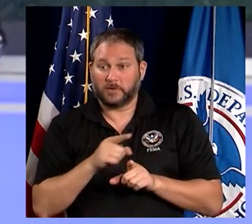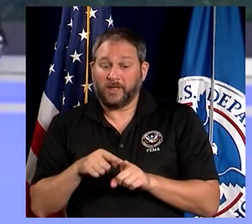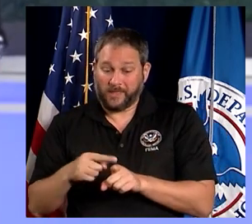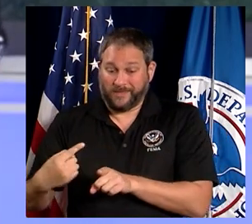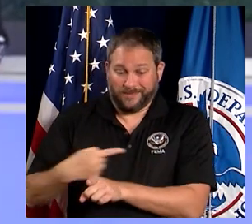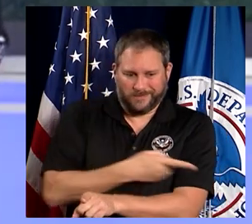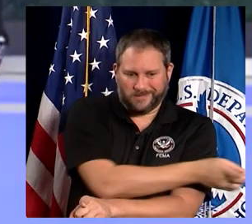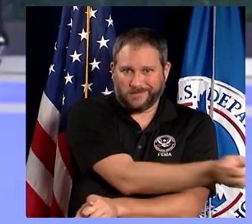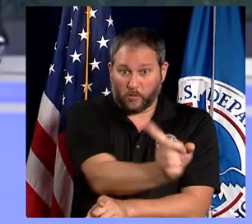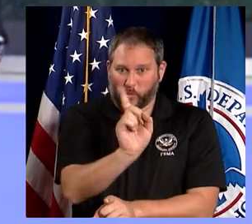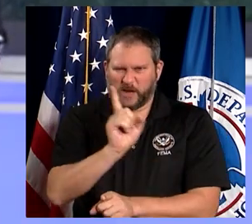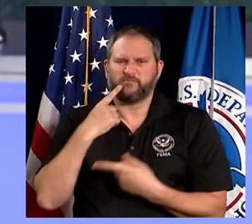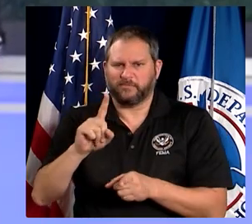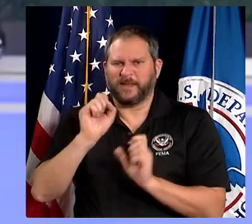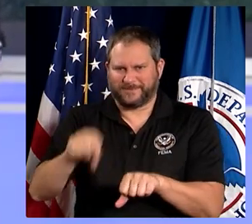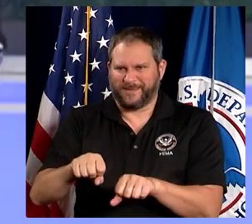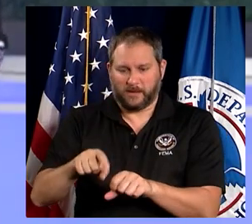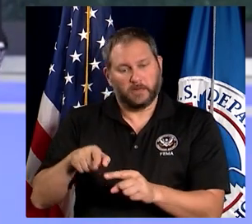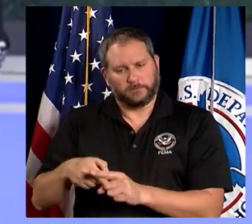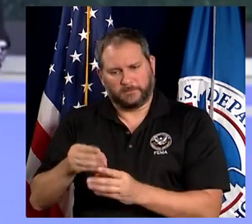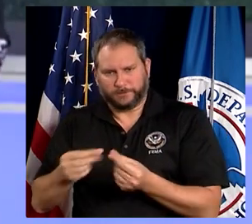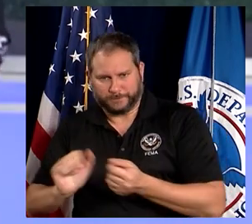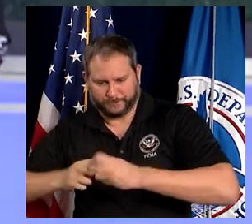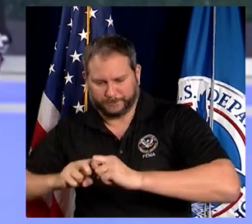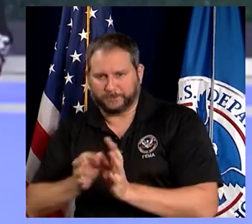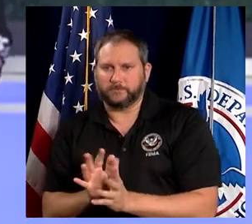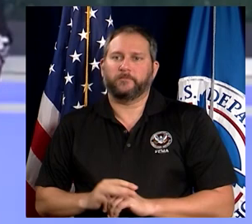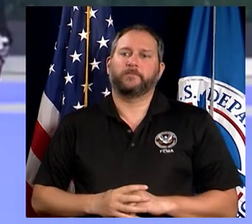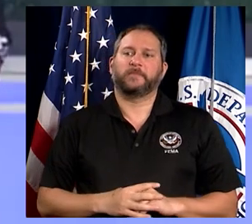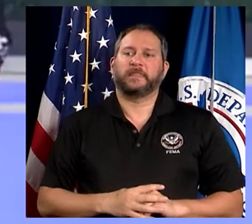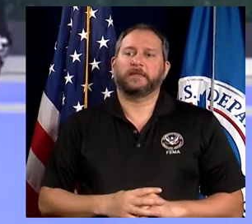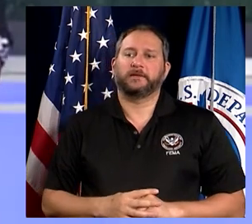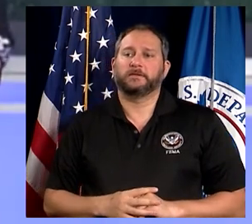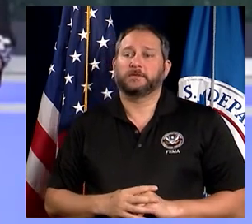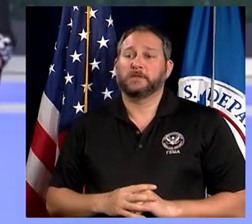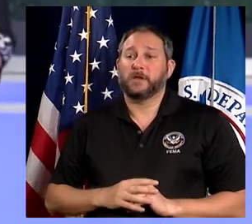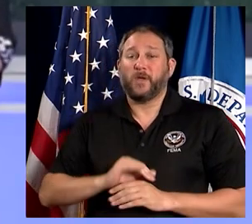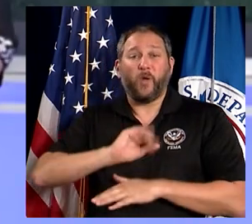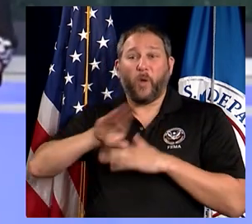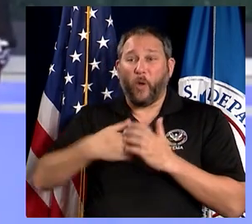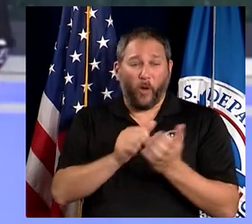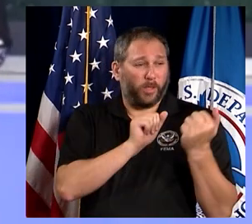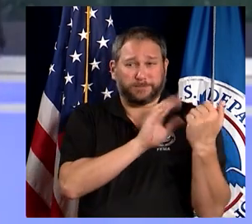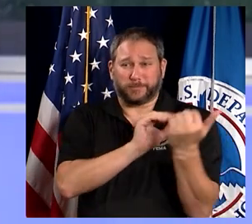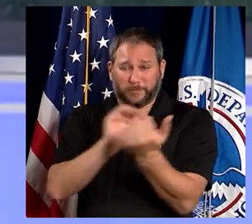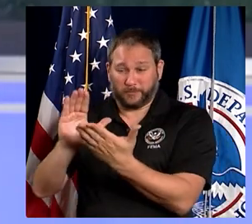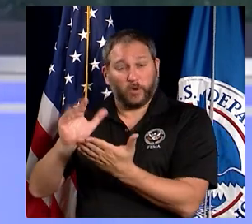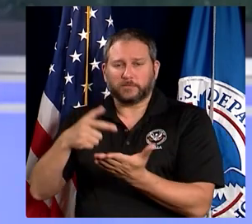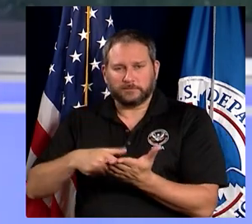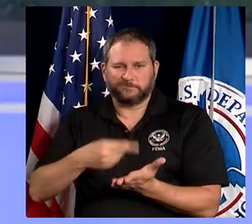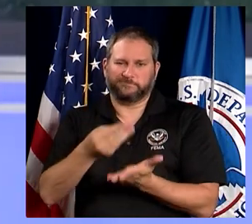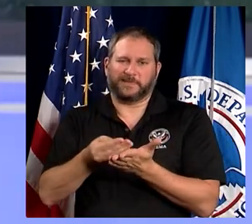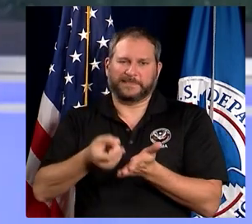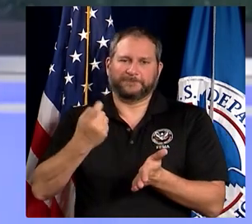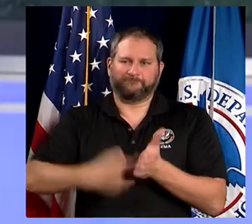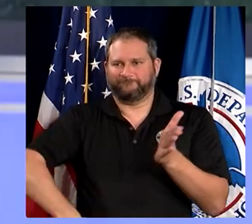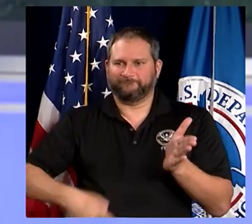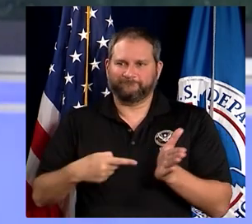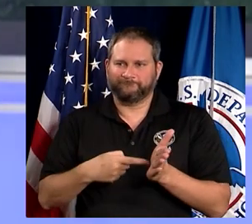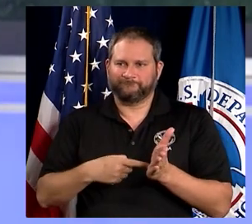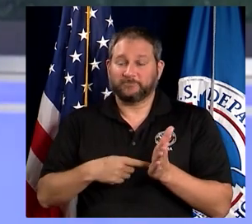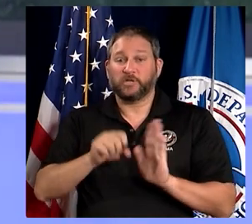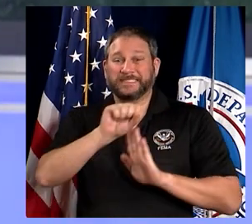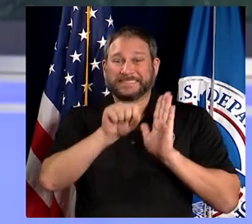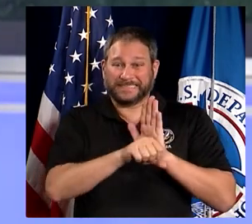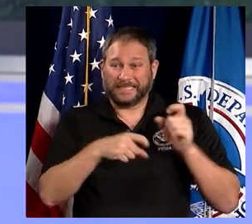people faster. But all of these approaches cost money, and state utility commissions have to be willing to let